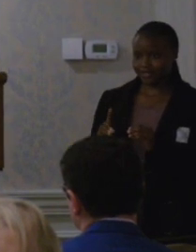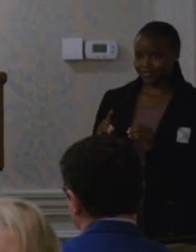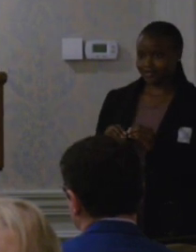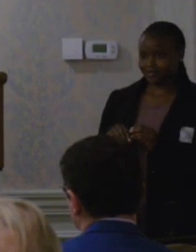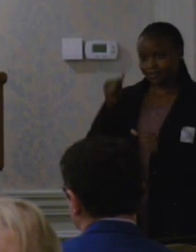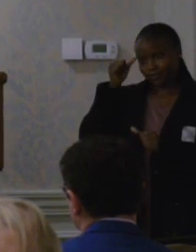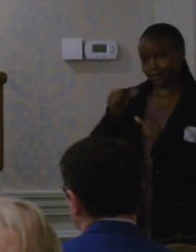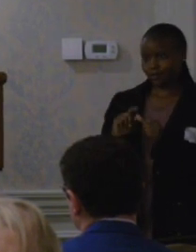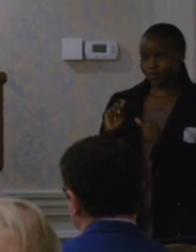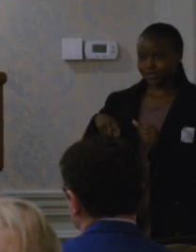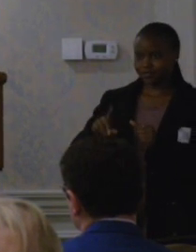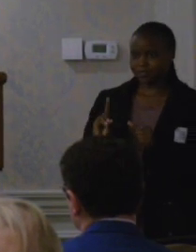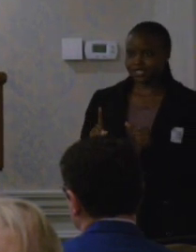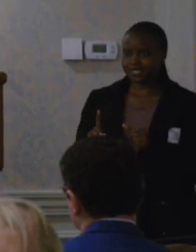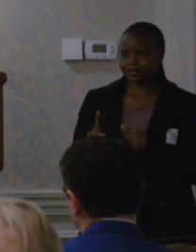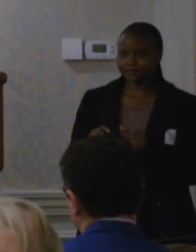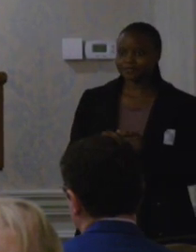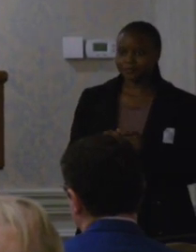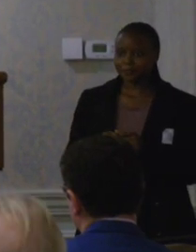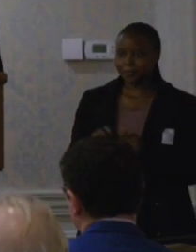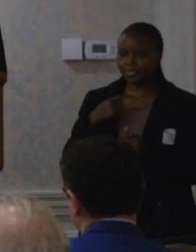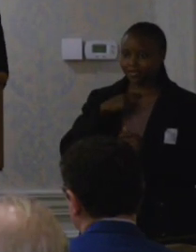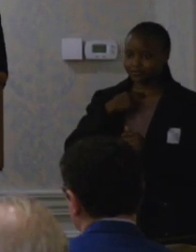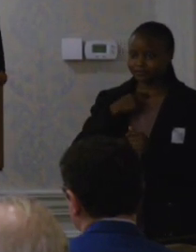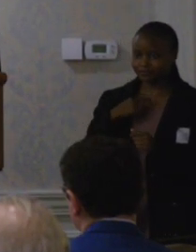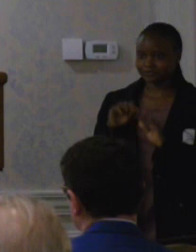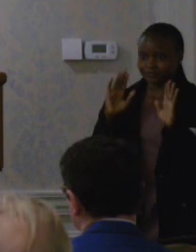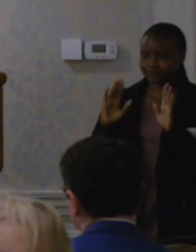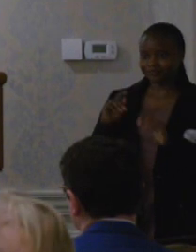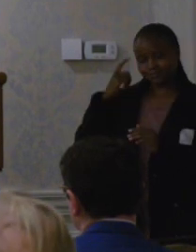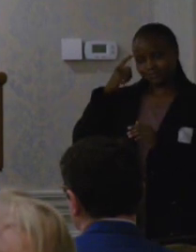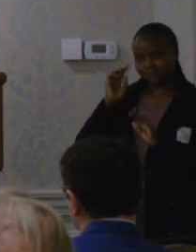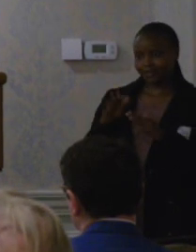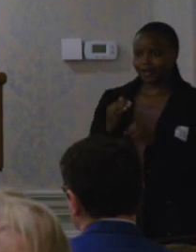So we thought that it is very important to also think of